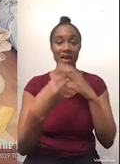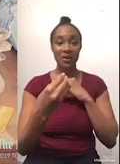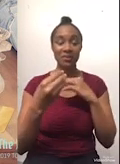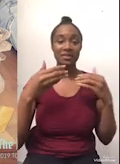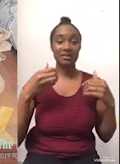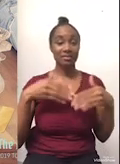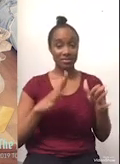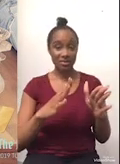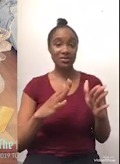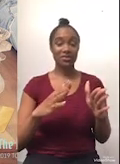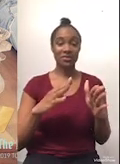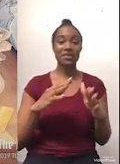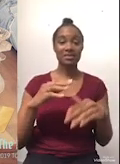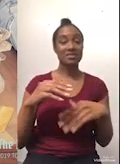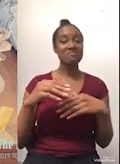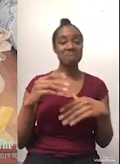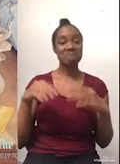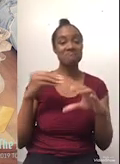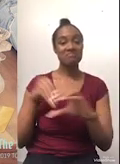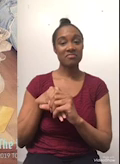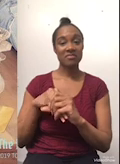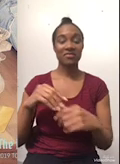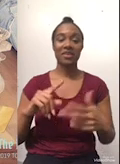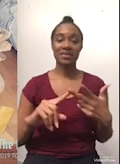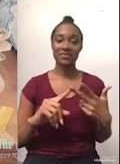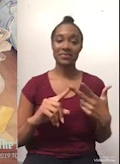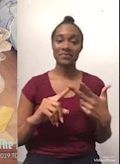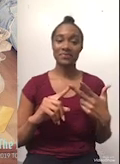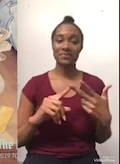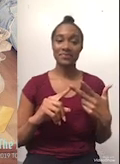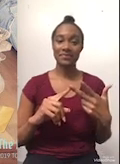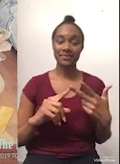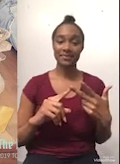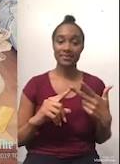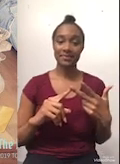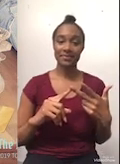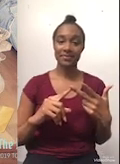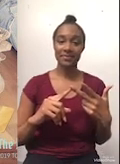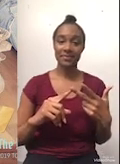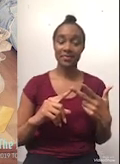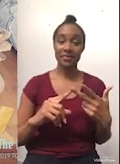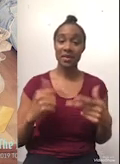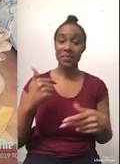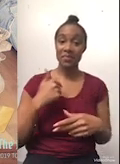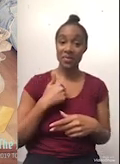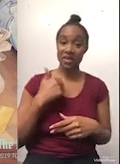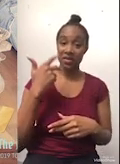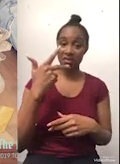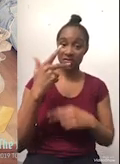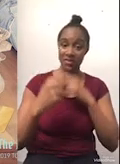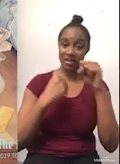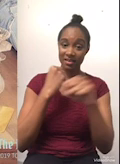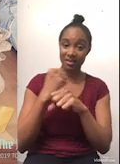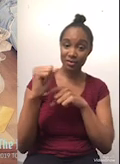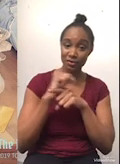and about on the street. Ko-Yer, I was able to debut after working three years as a trainee.